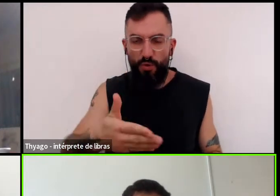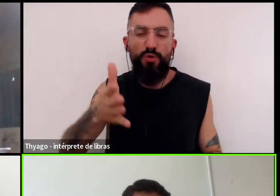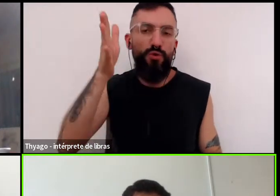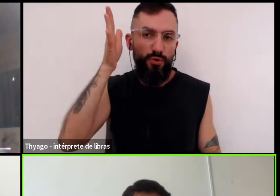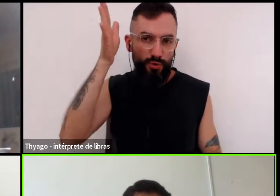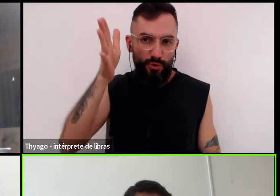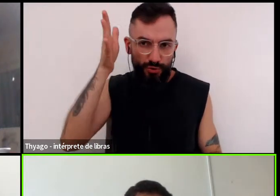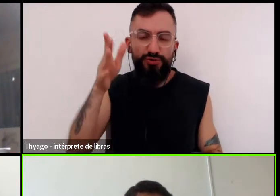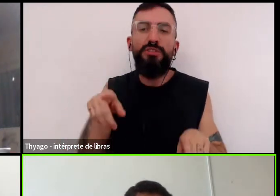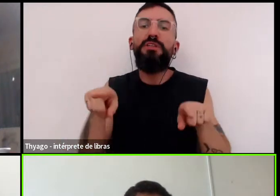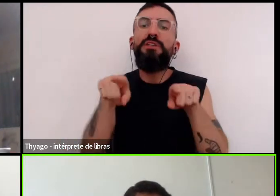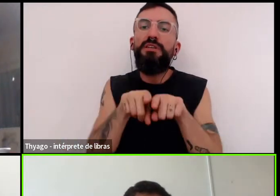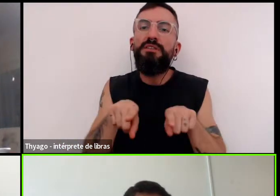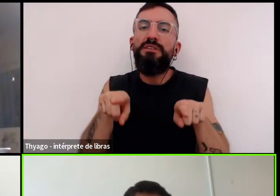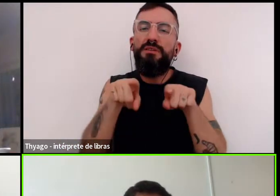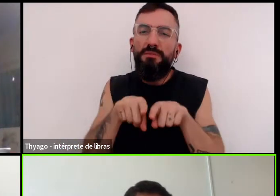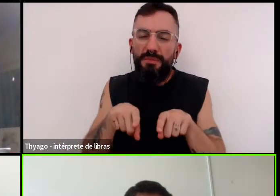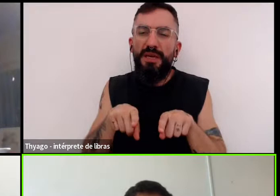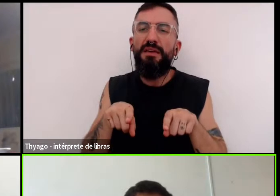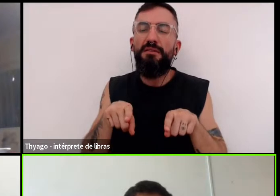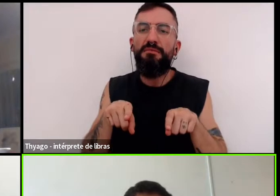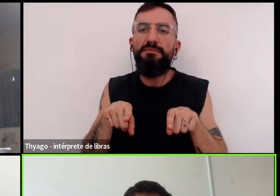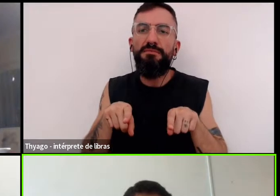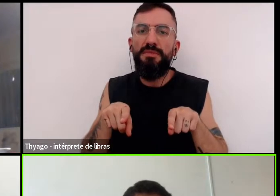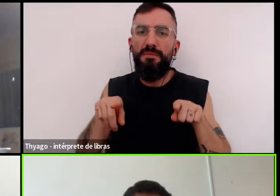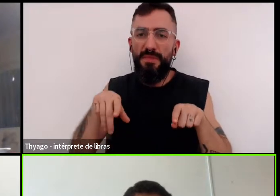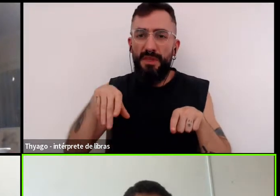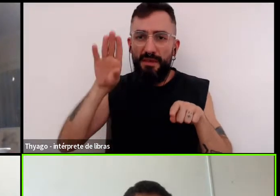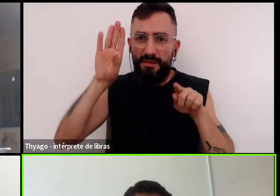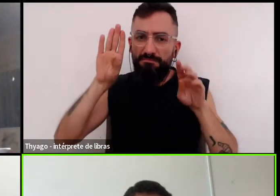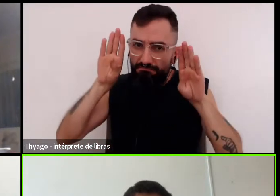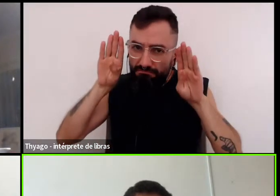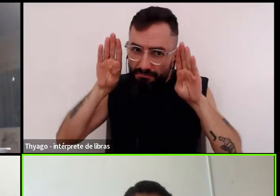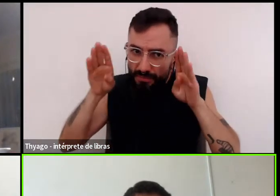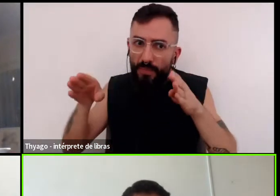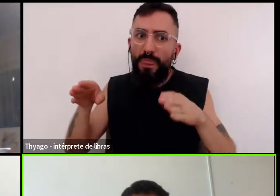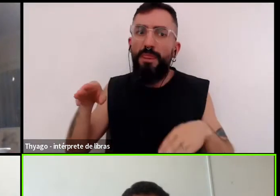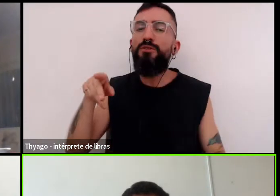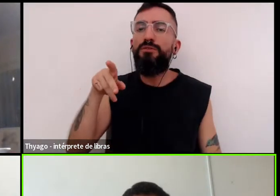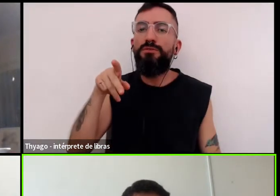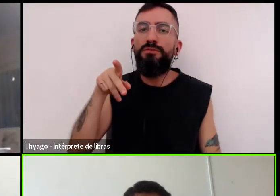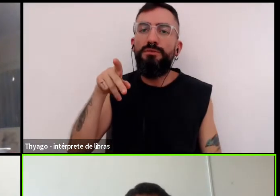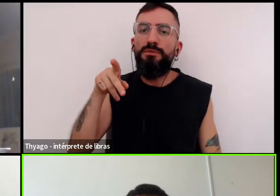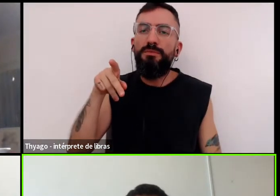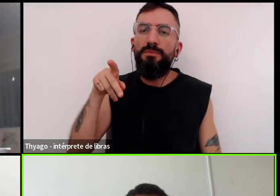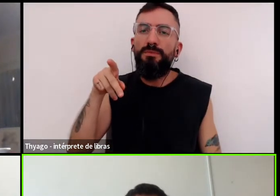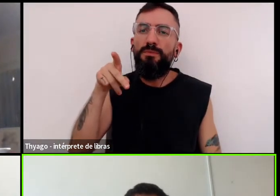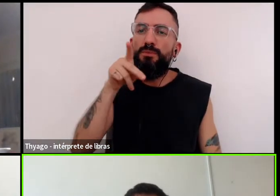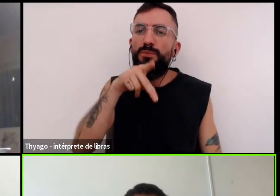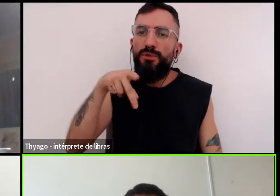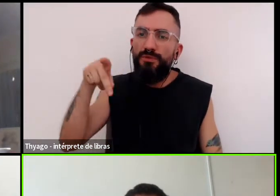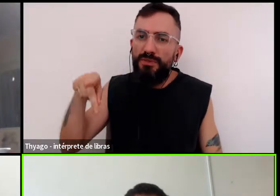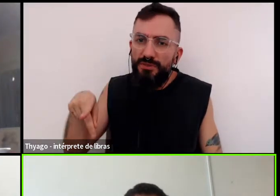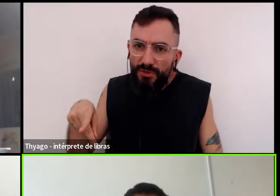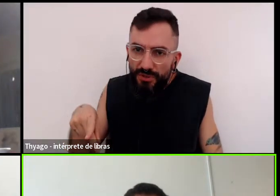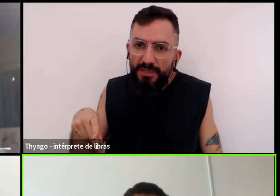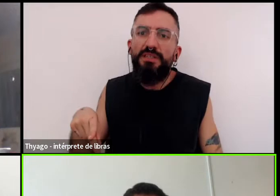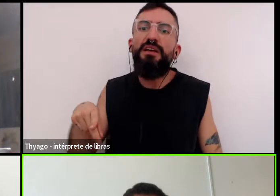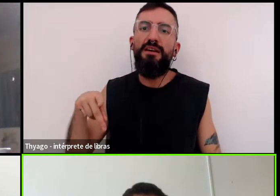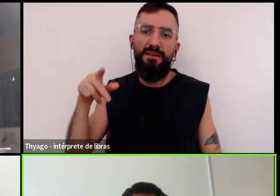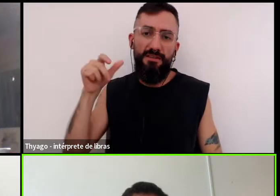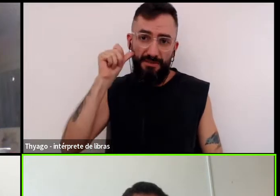like to thank Dr. Toponymic Atlas, ICO's president, for being here with